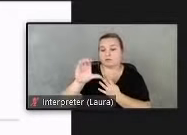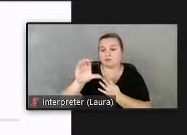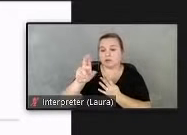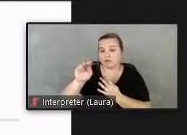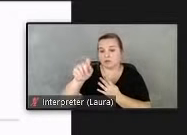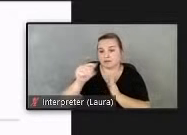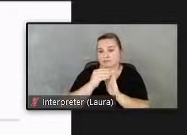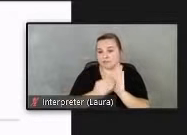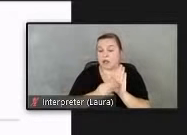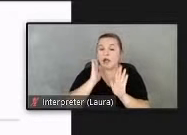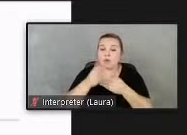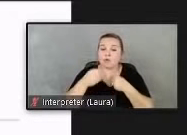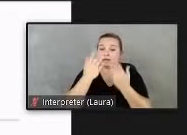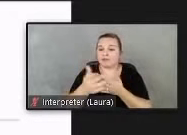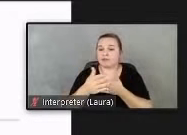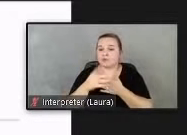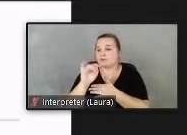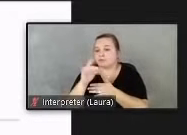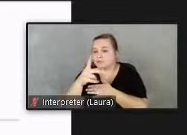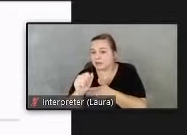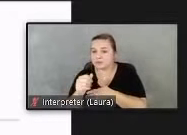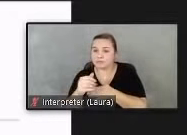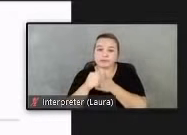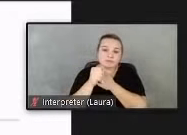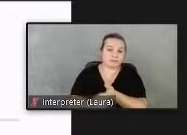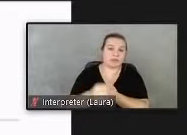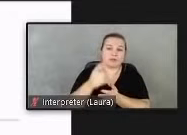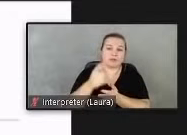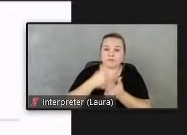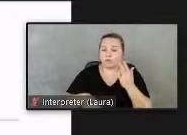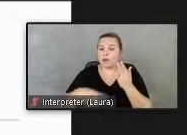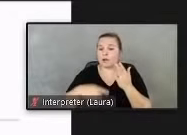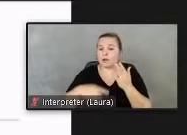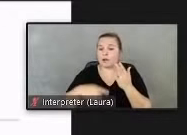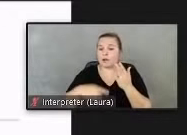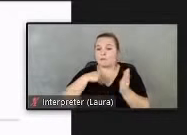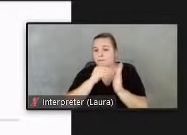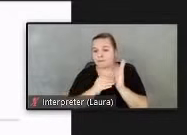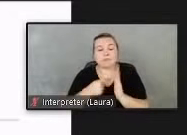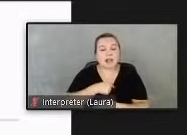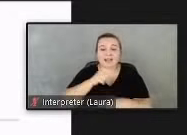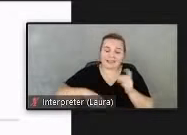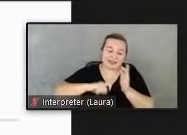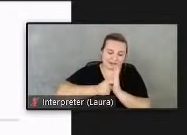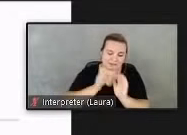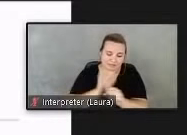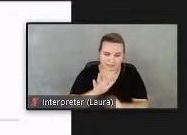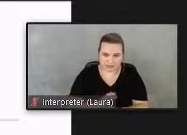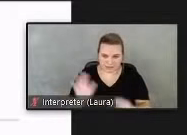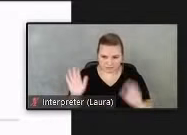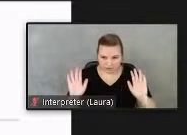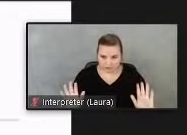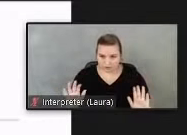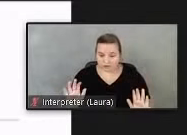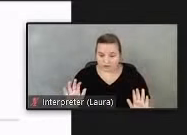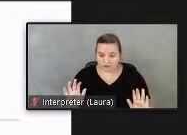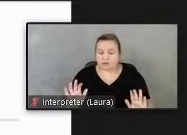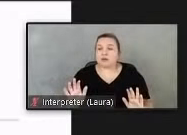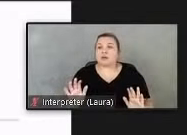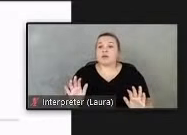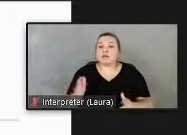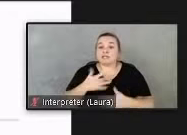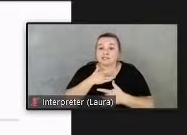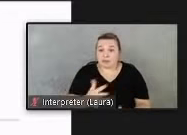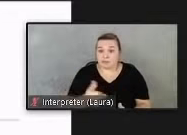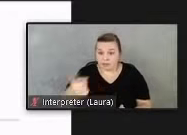and guidance relating to providing and documenting what we're doing. I can't emphasize this enough. Typically, and those of you who